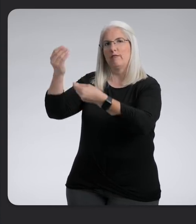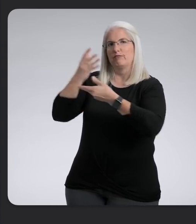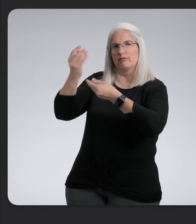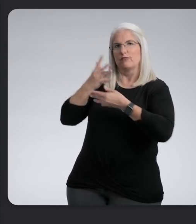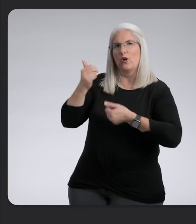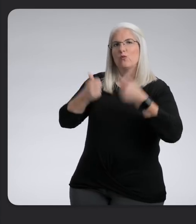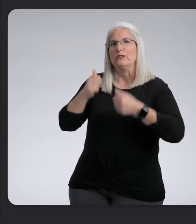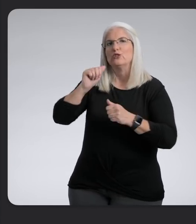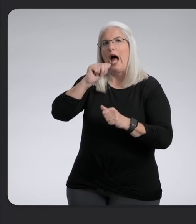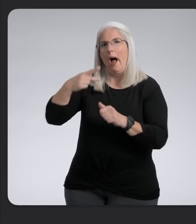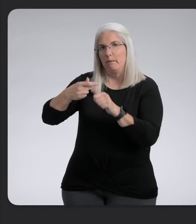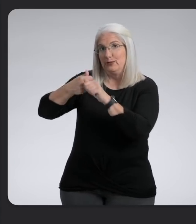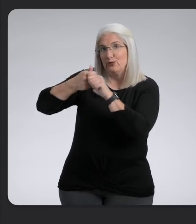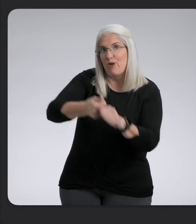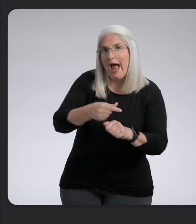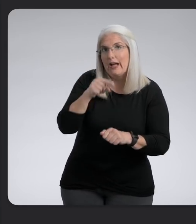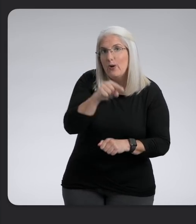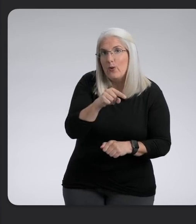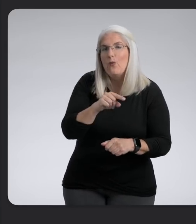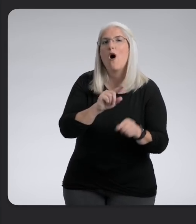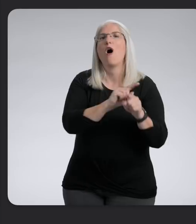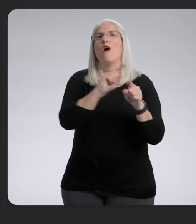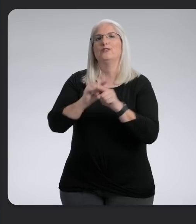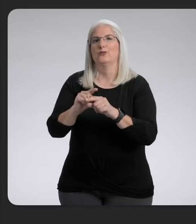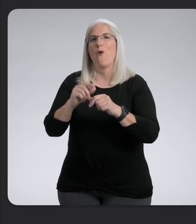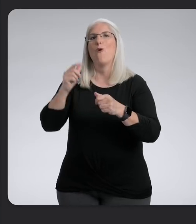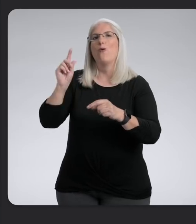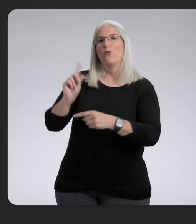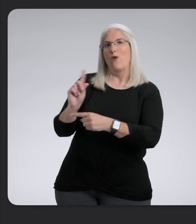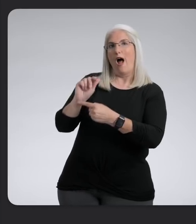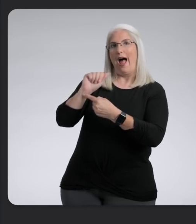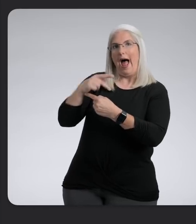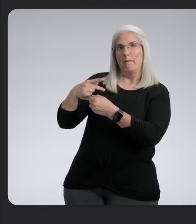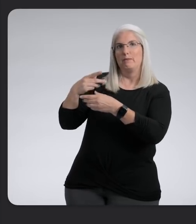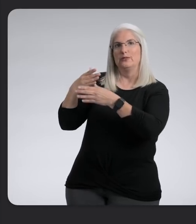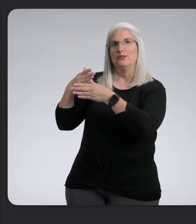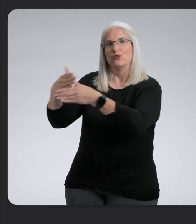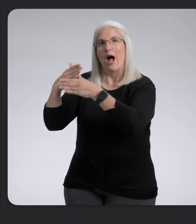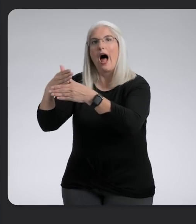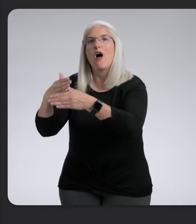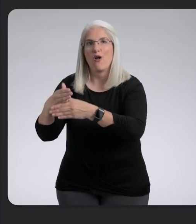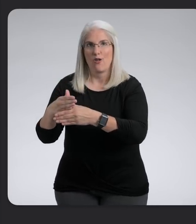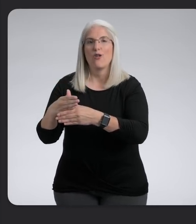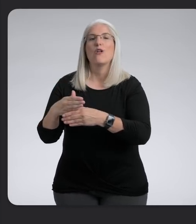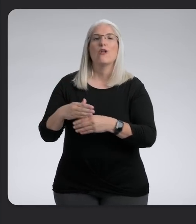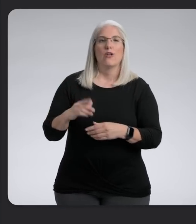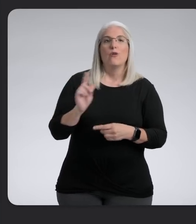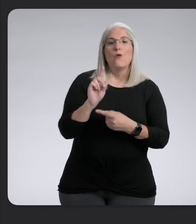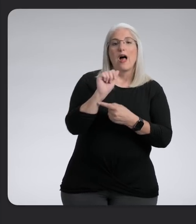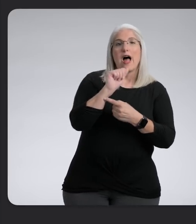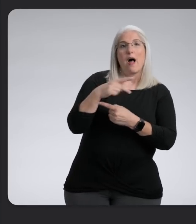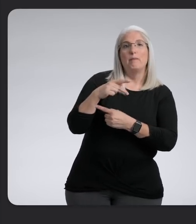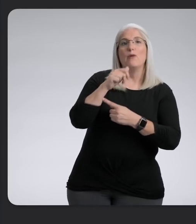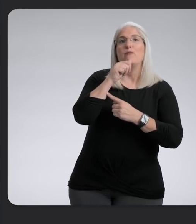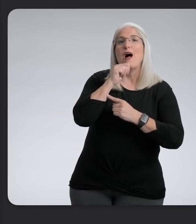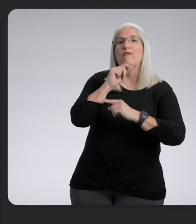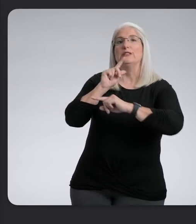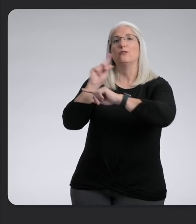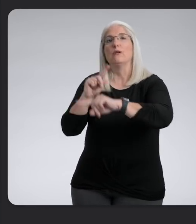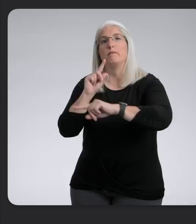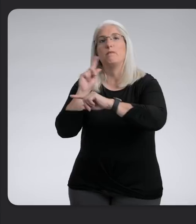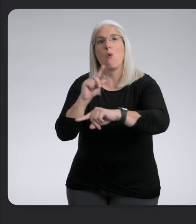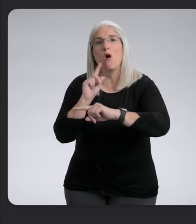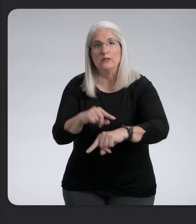apps you use too. So we're introducing the App Privacy Report. This new section in settings gives you an overview of